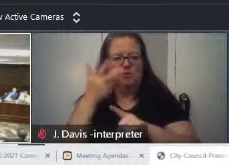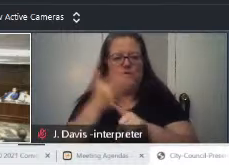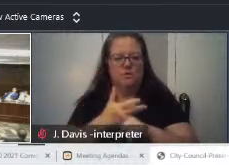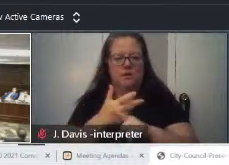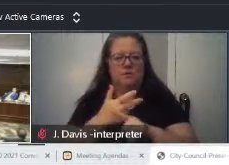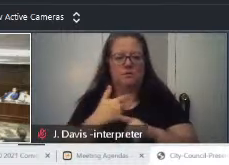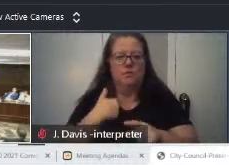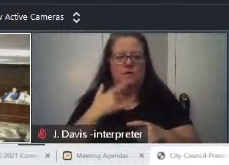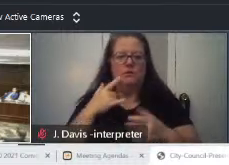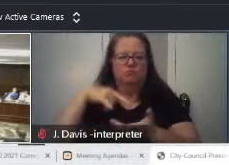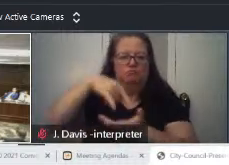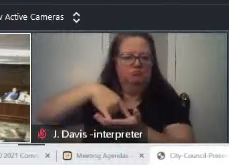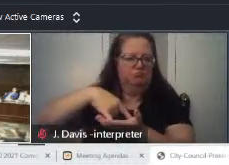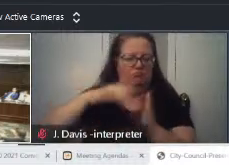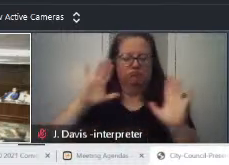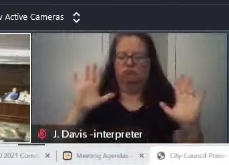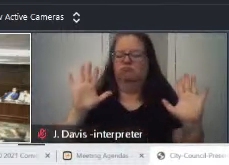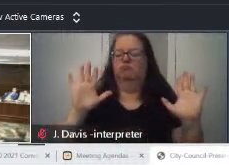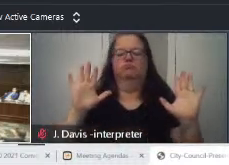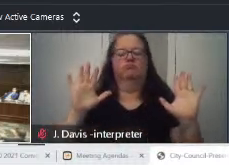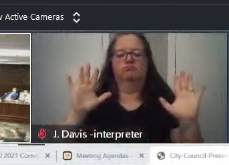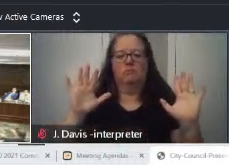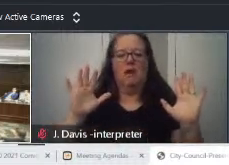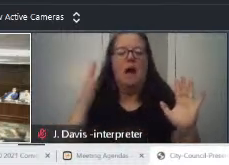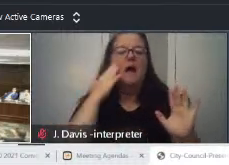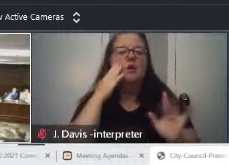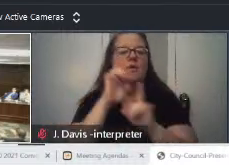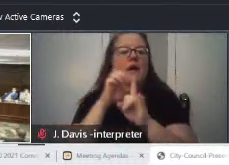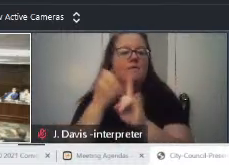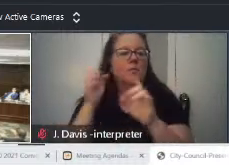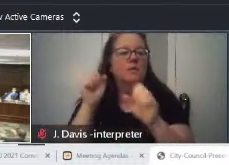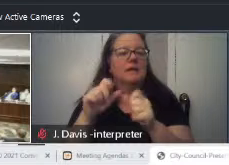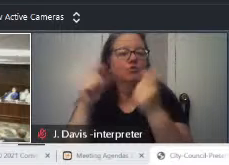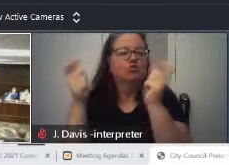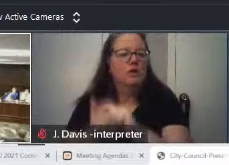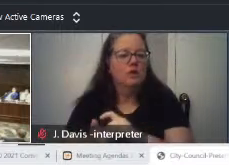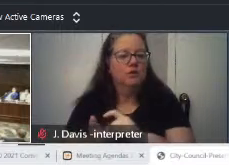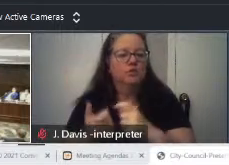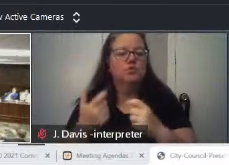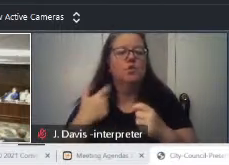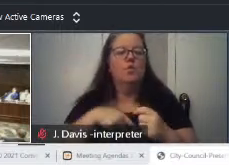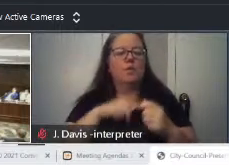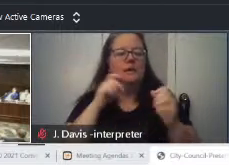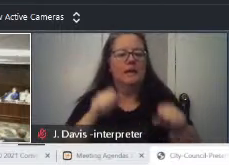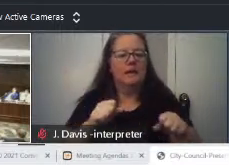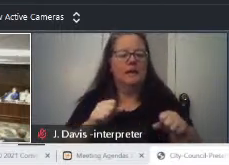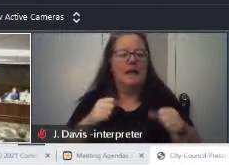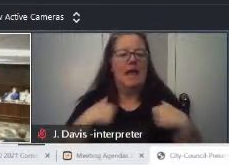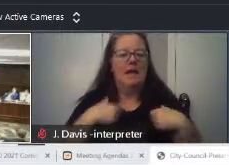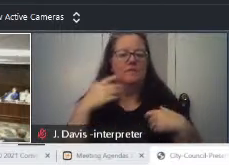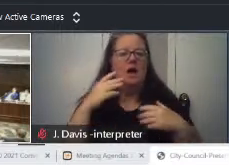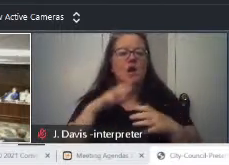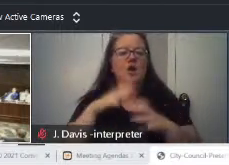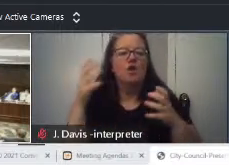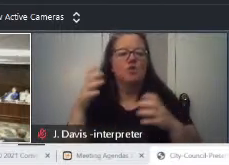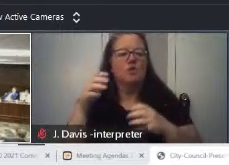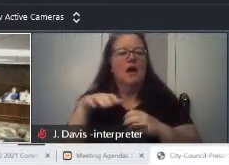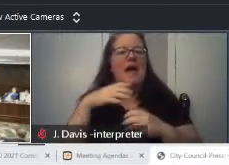there. I know that the environment can change. We can go through another 2008. Who knows? But I'd